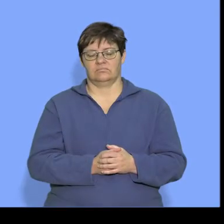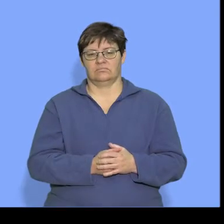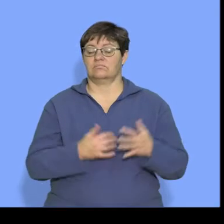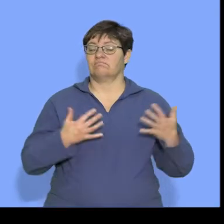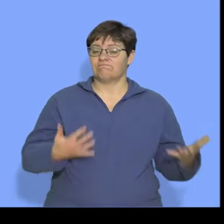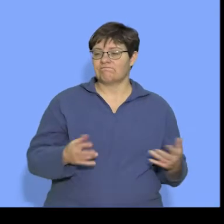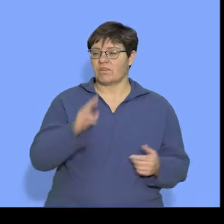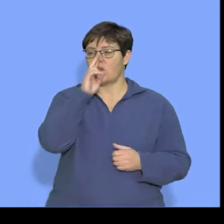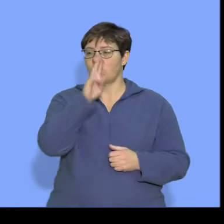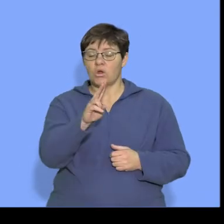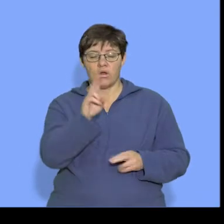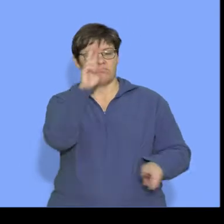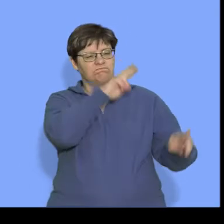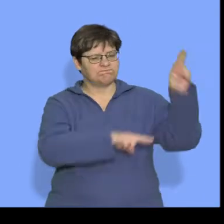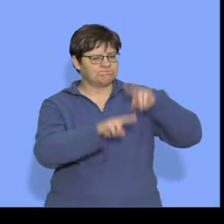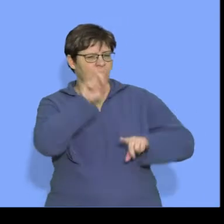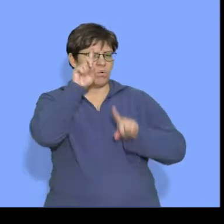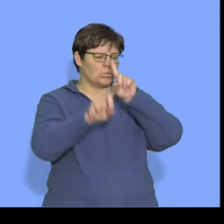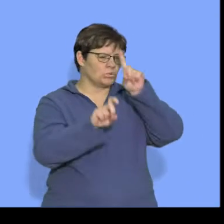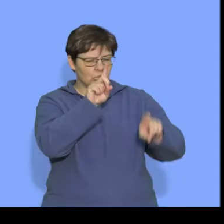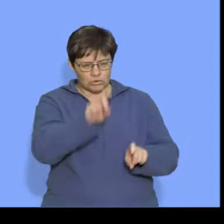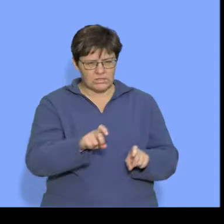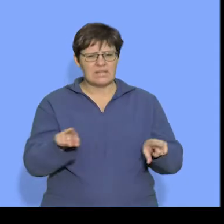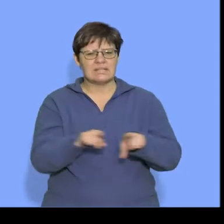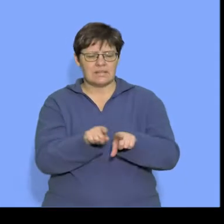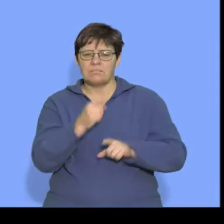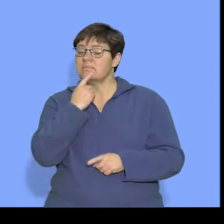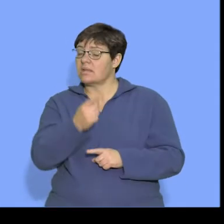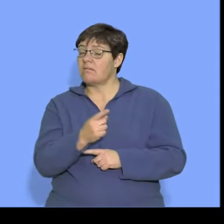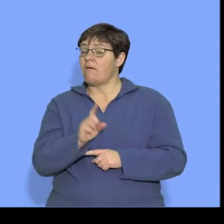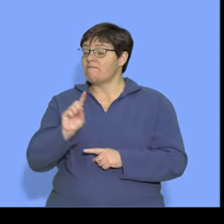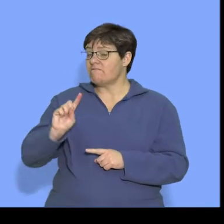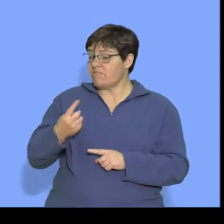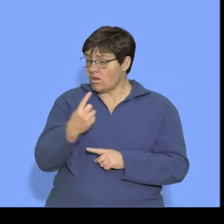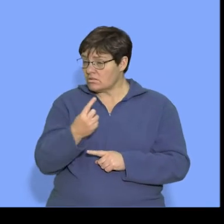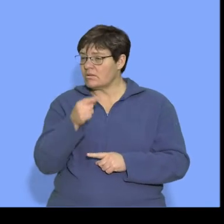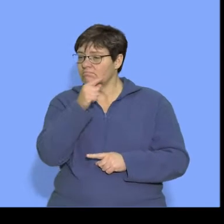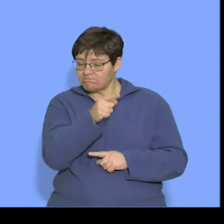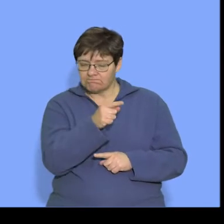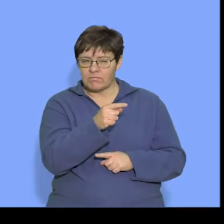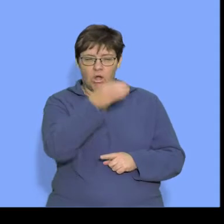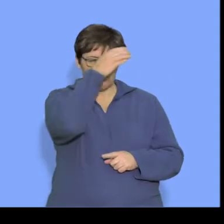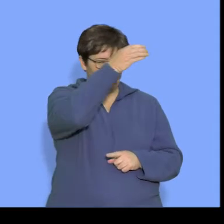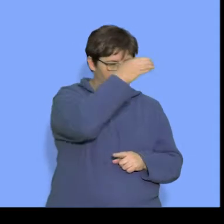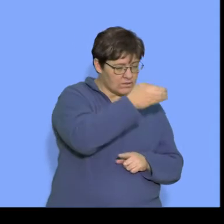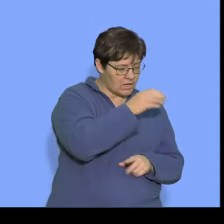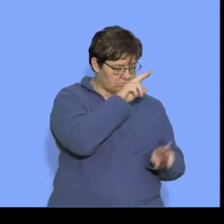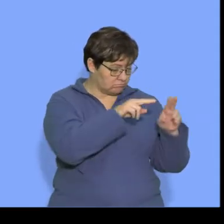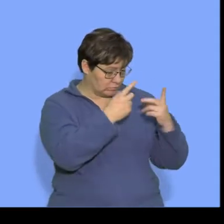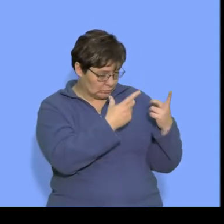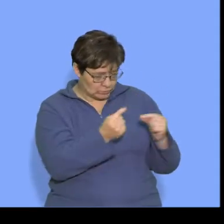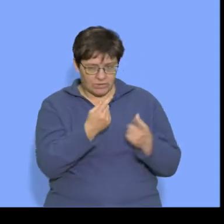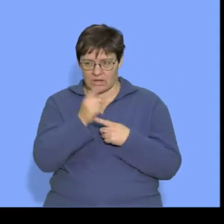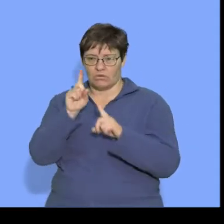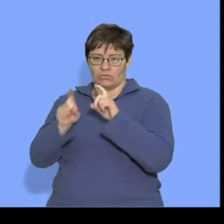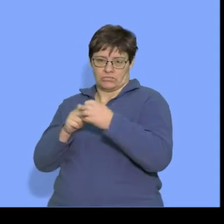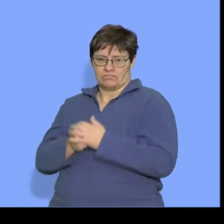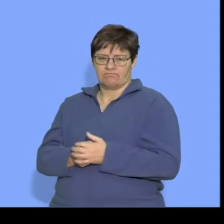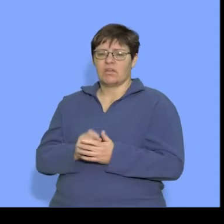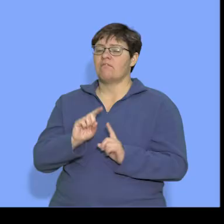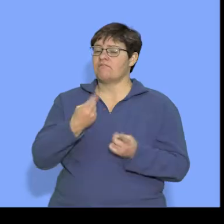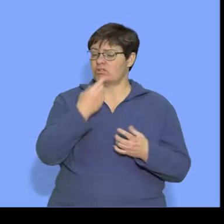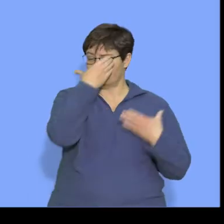So let's look at some revision questions. As I mentioned, it's important that we obviously review some concepts. Let's get straight to those